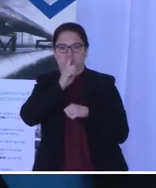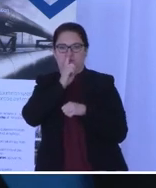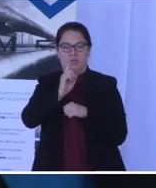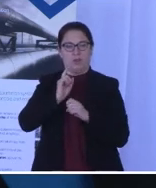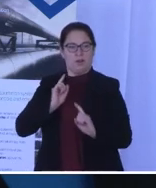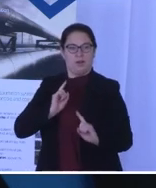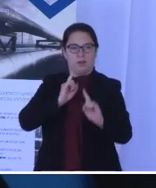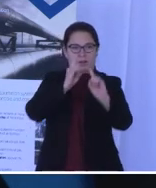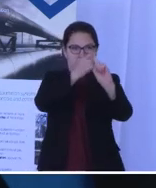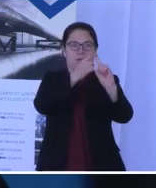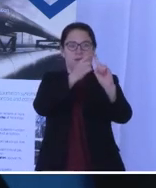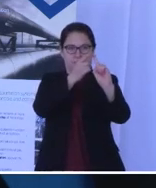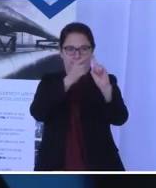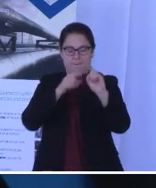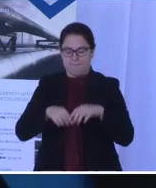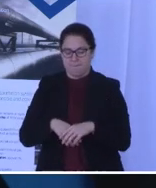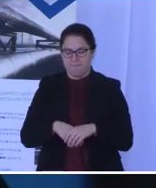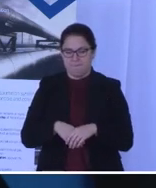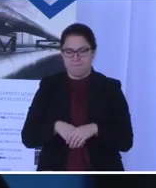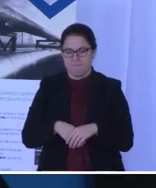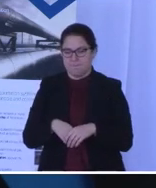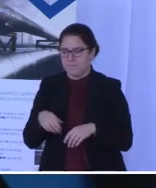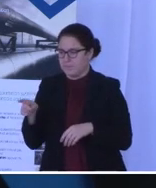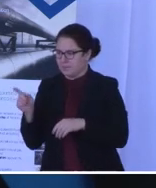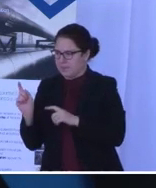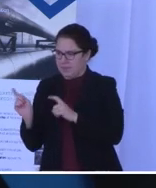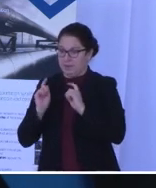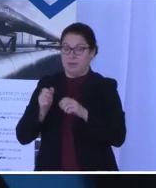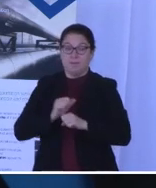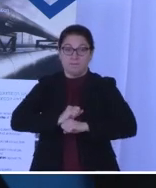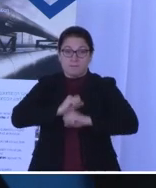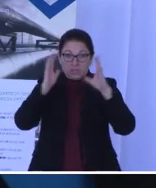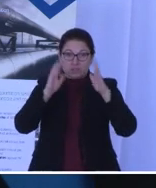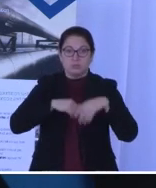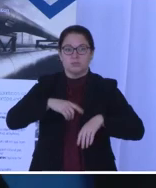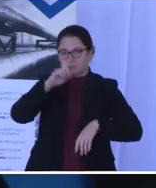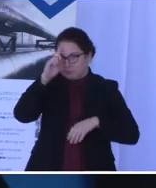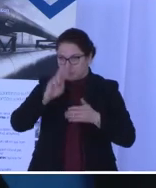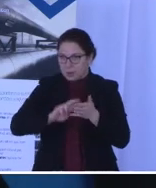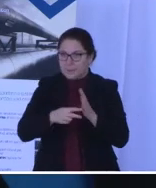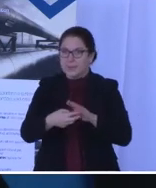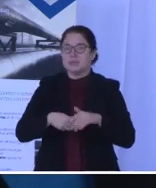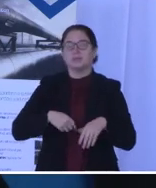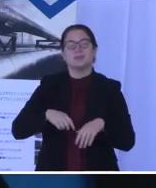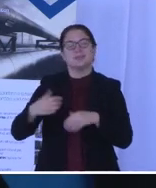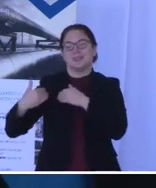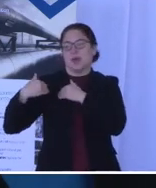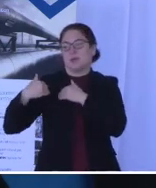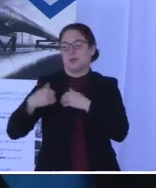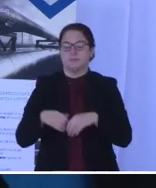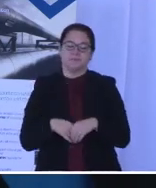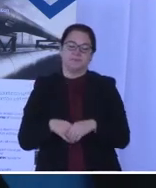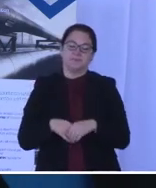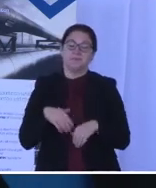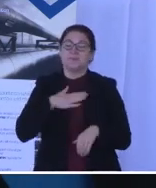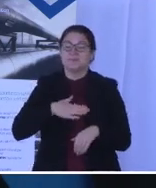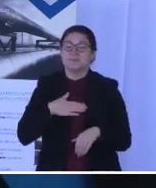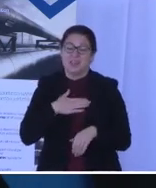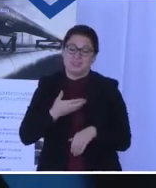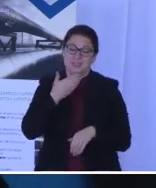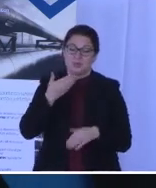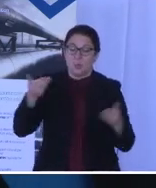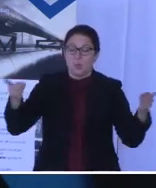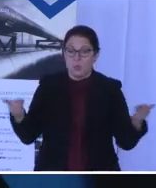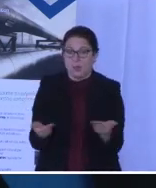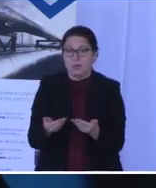mission in the future with vision, purpose, and accountability. Please welcome TSA